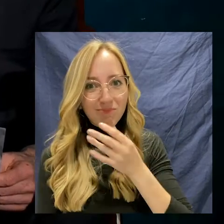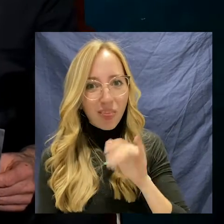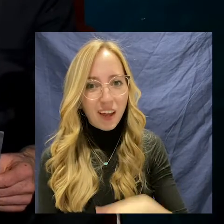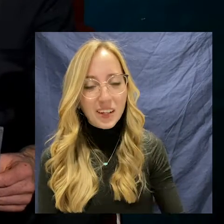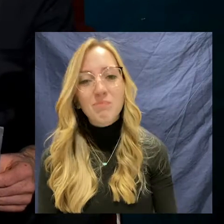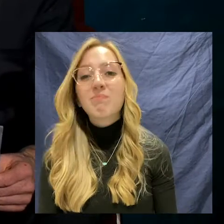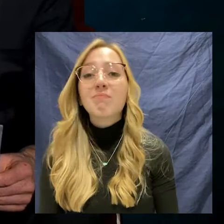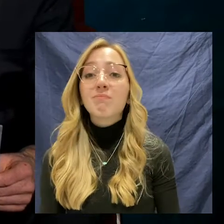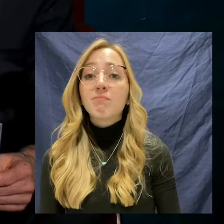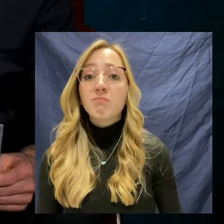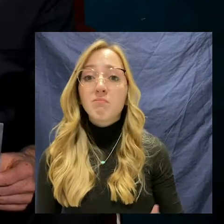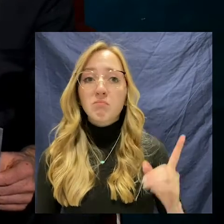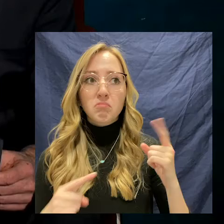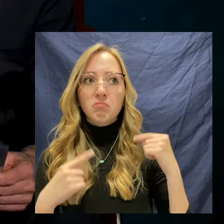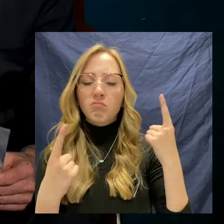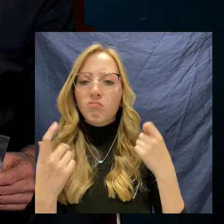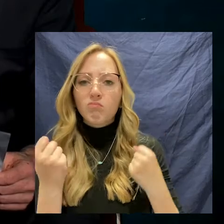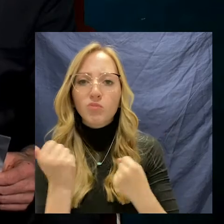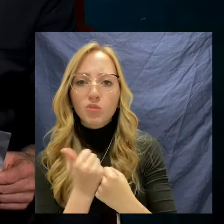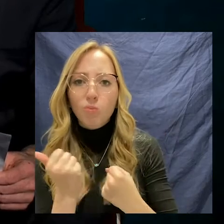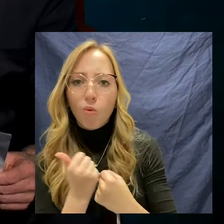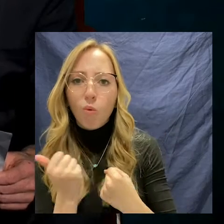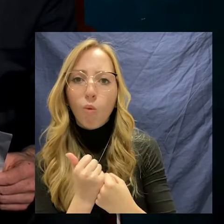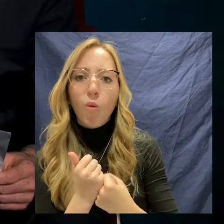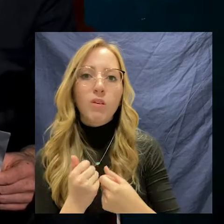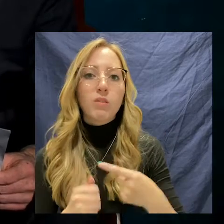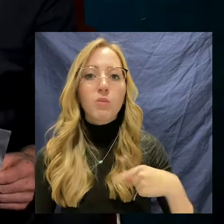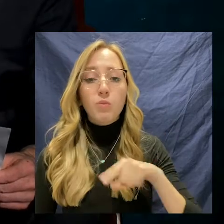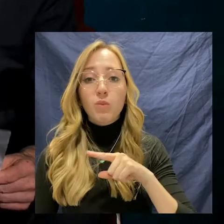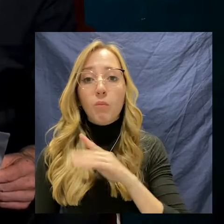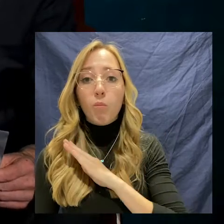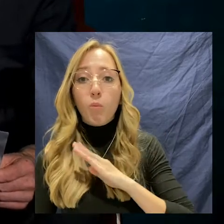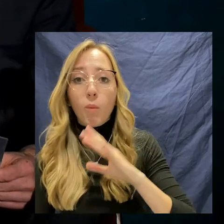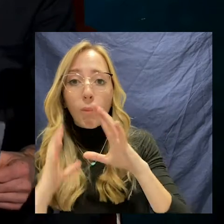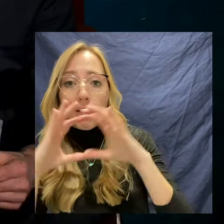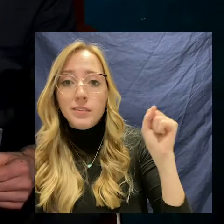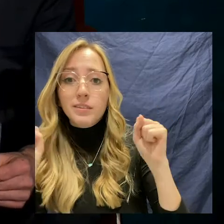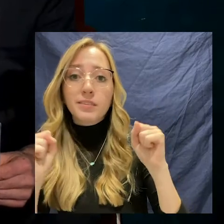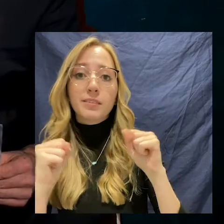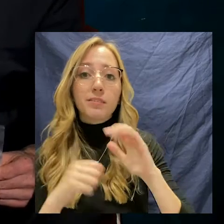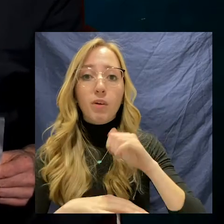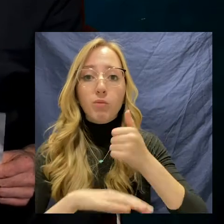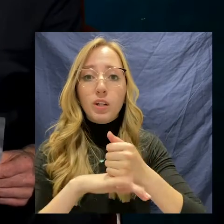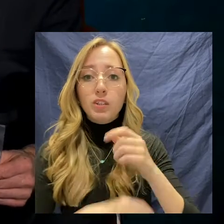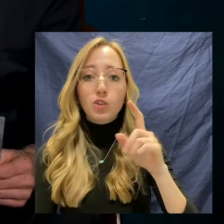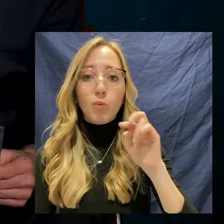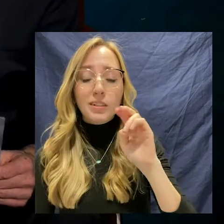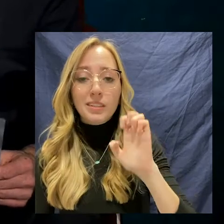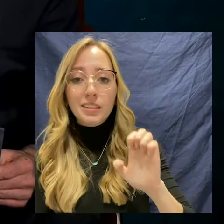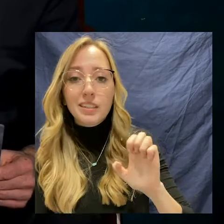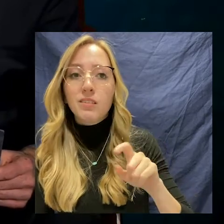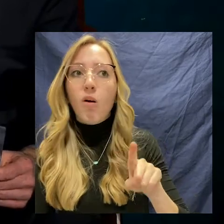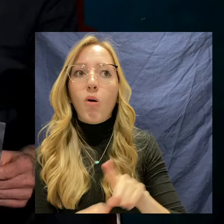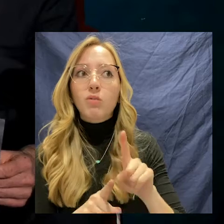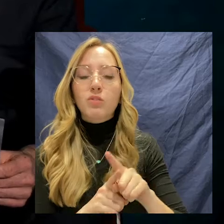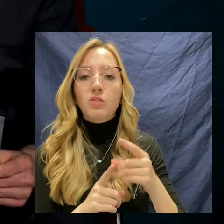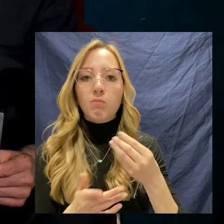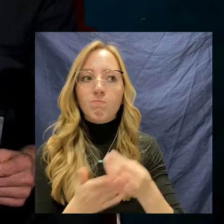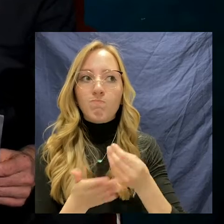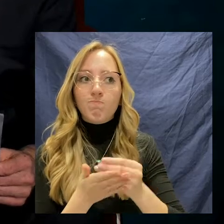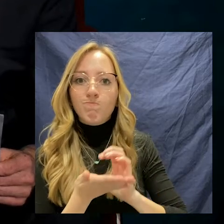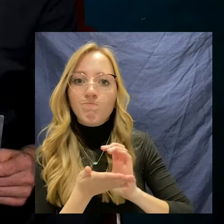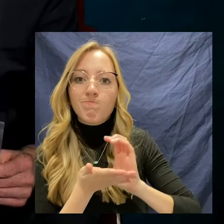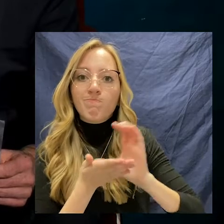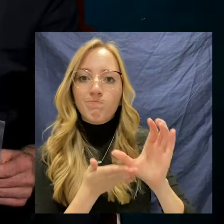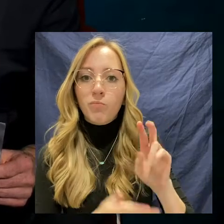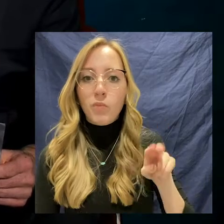as volunteers, committee members, White Ribbon Chair, Board President, Foundation Trustee, and financially. We remained